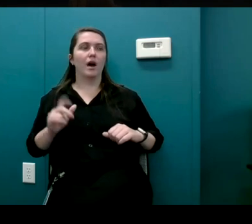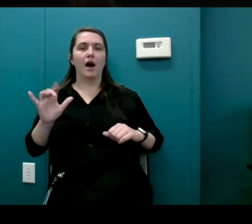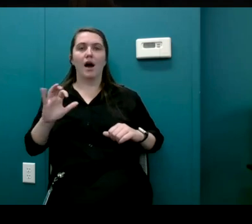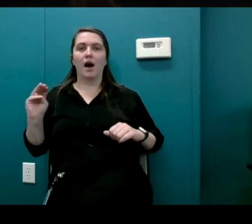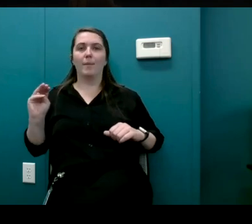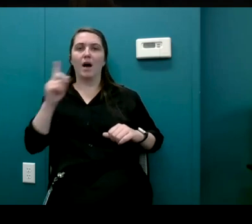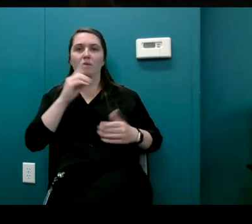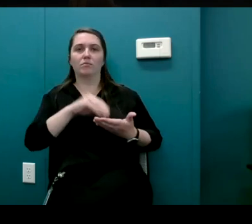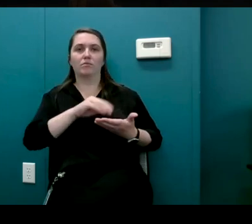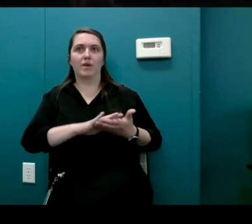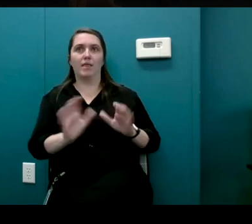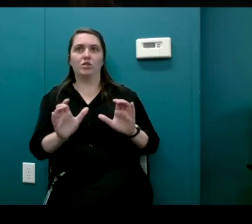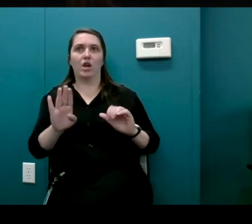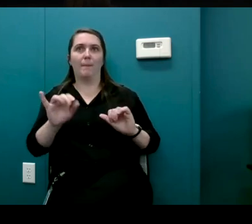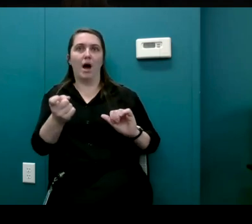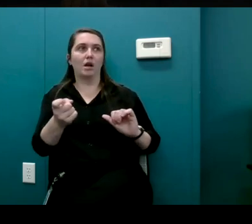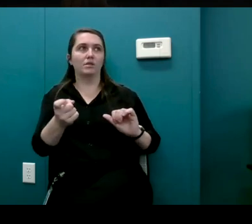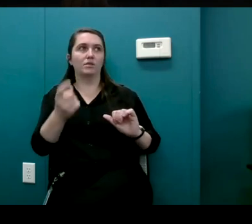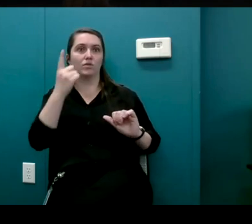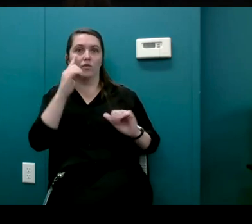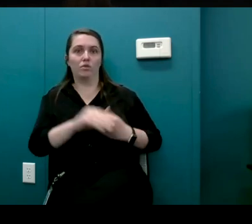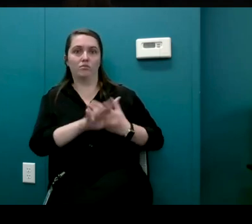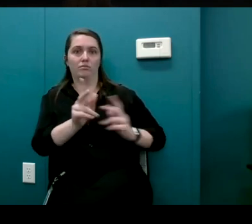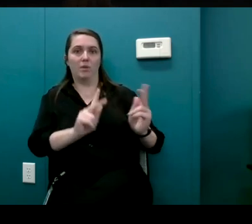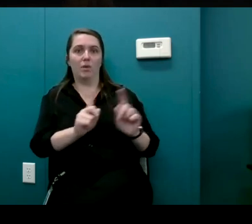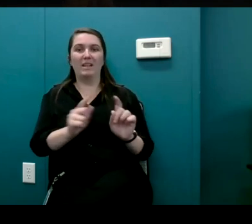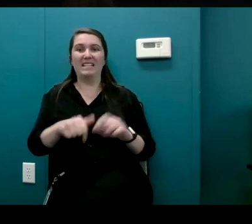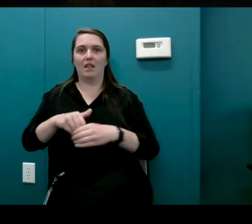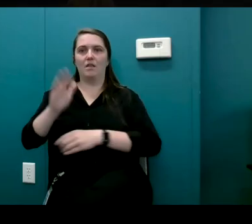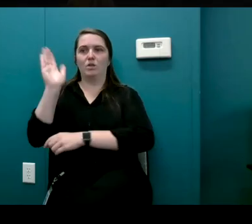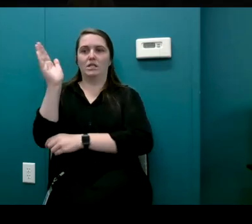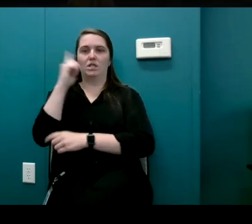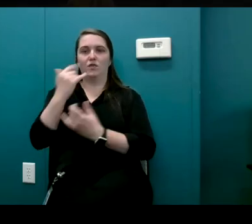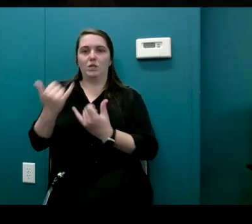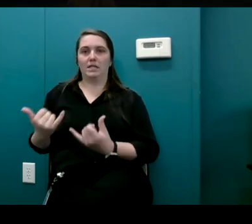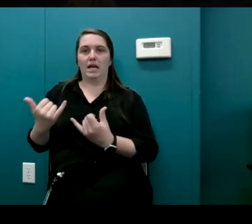I put it in the chat box, but it's also in the presentation for today.